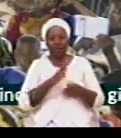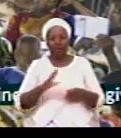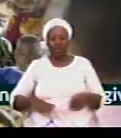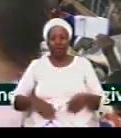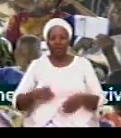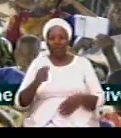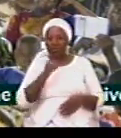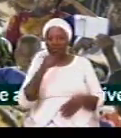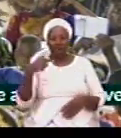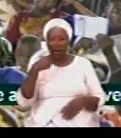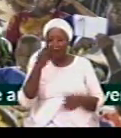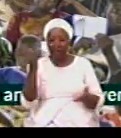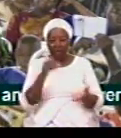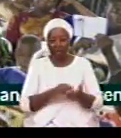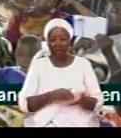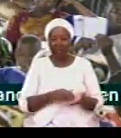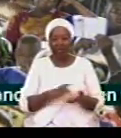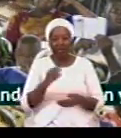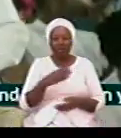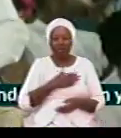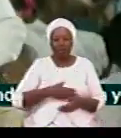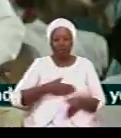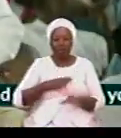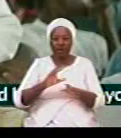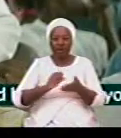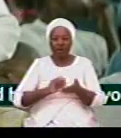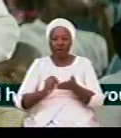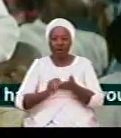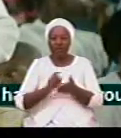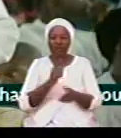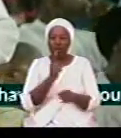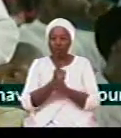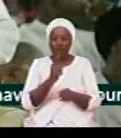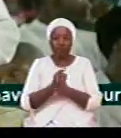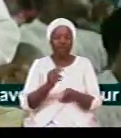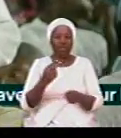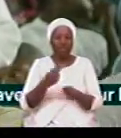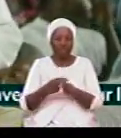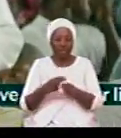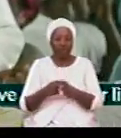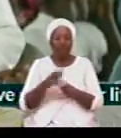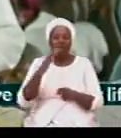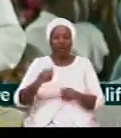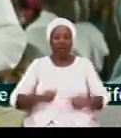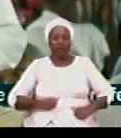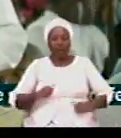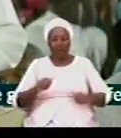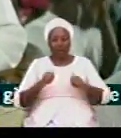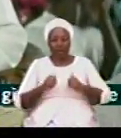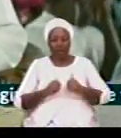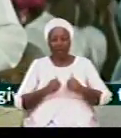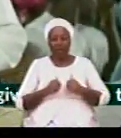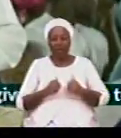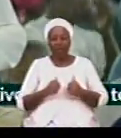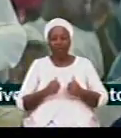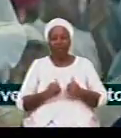name, your address, your phone number, if you have any,